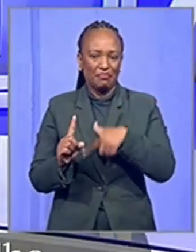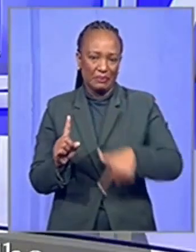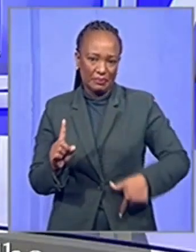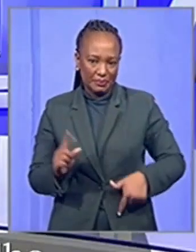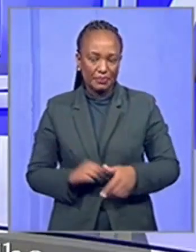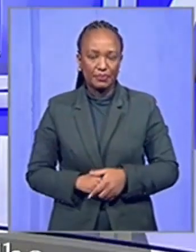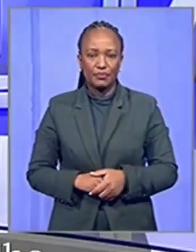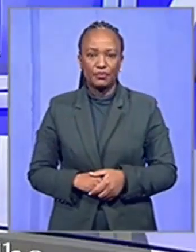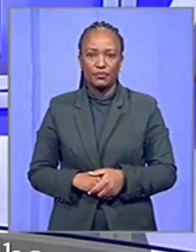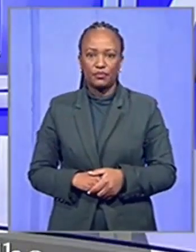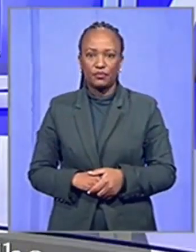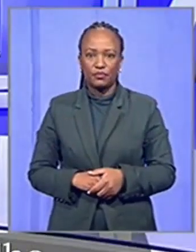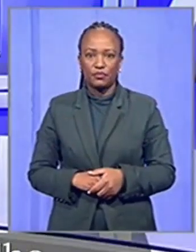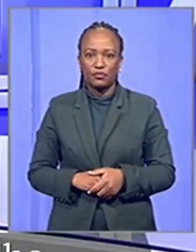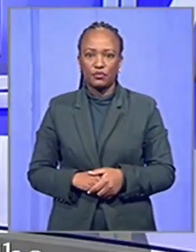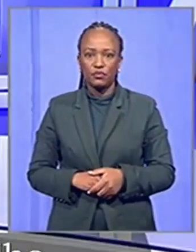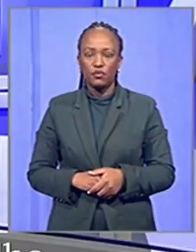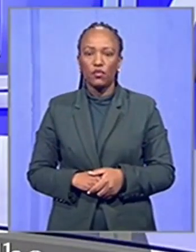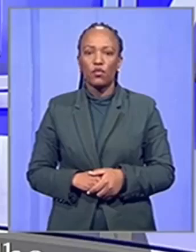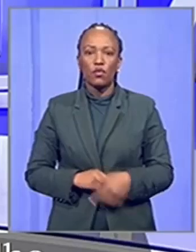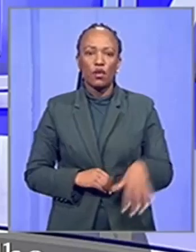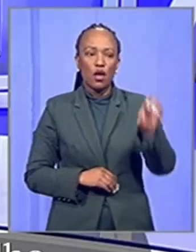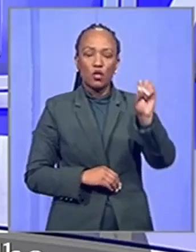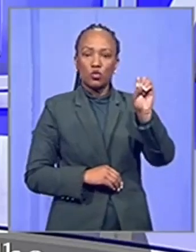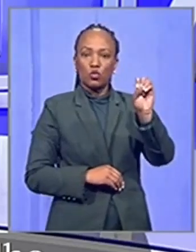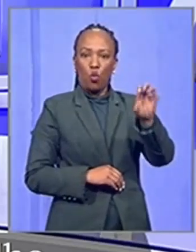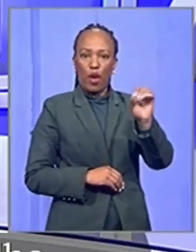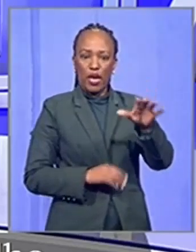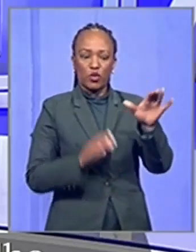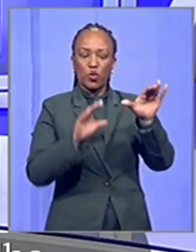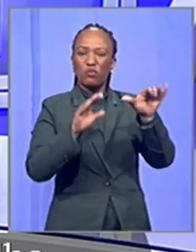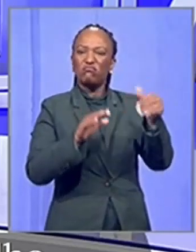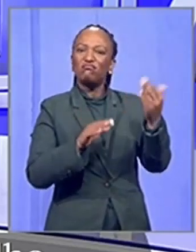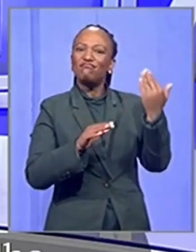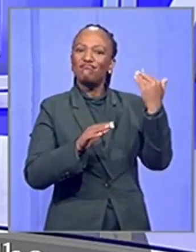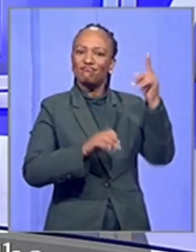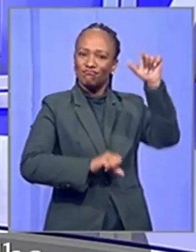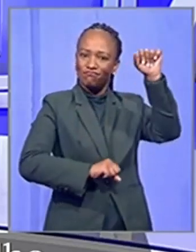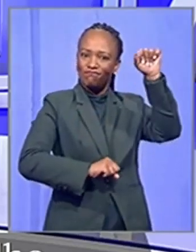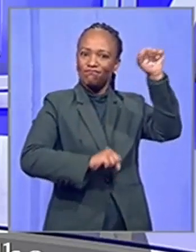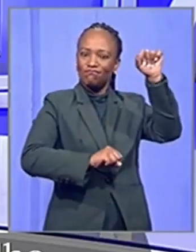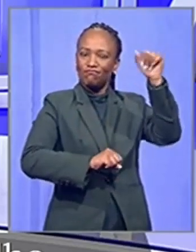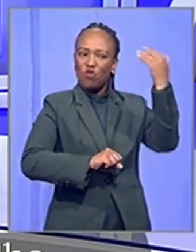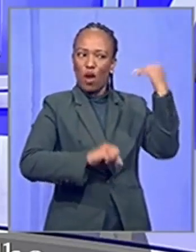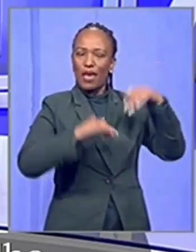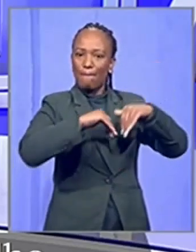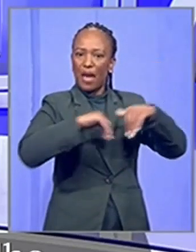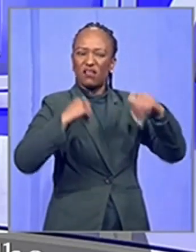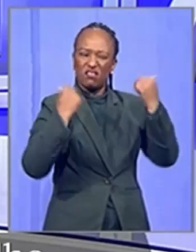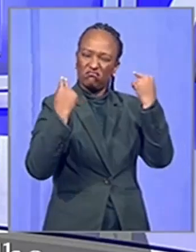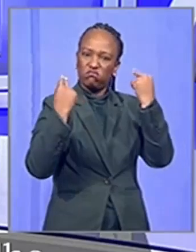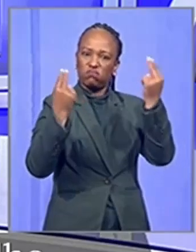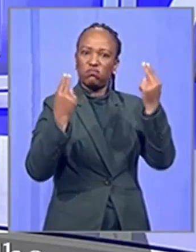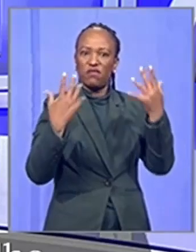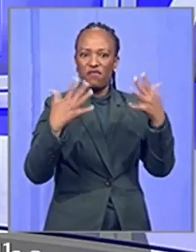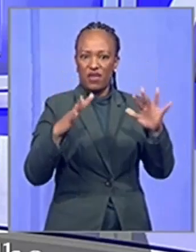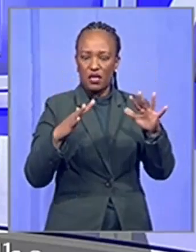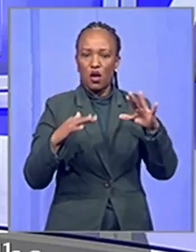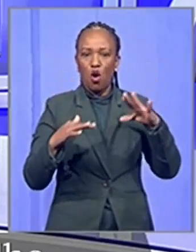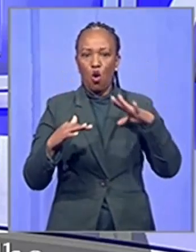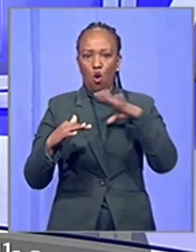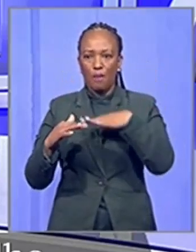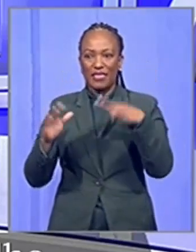Le fa dikhuruego tsa baithuti kwa Soweto di nnile le seabe se segolo mo kgaratlhong kgatlhanong la apartheid. Komishene ya ditshwanelo tsa botho